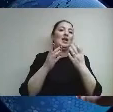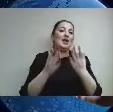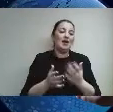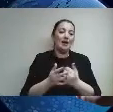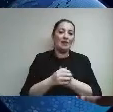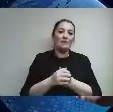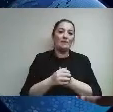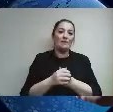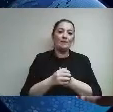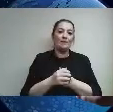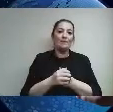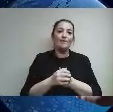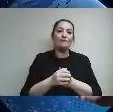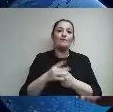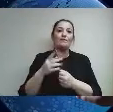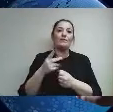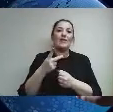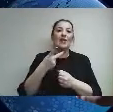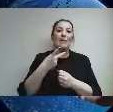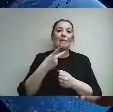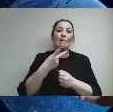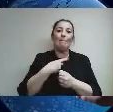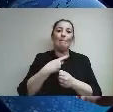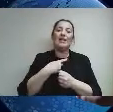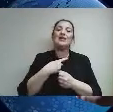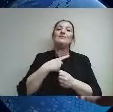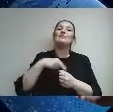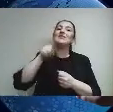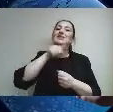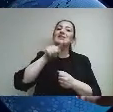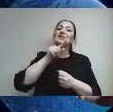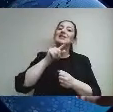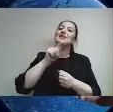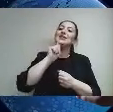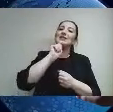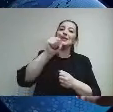my recommendation is the